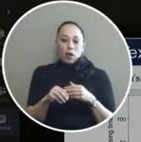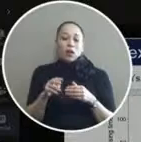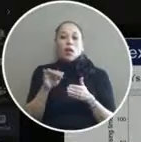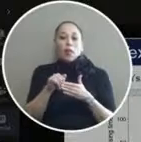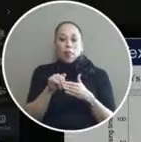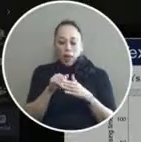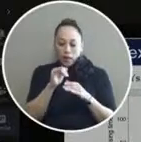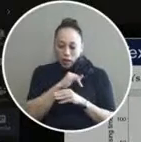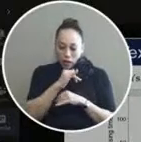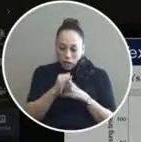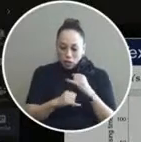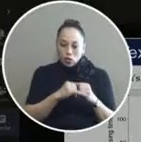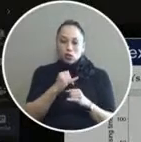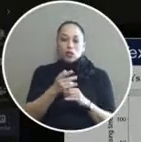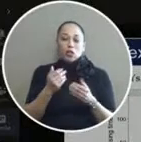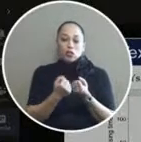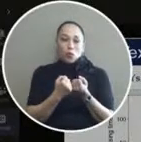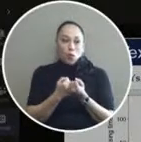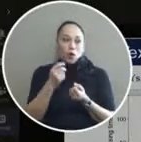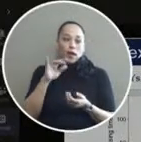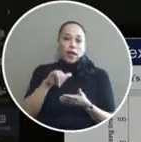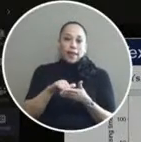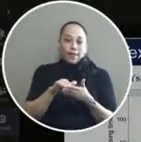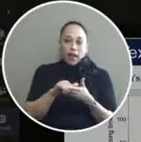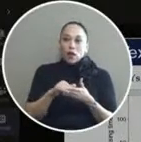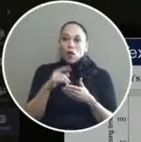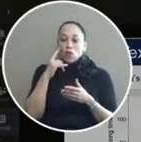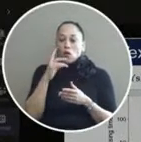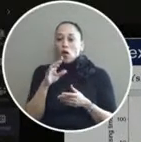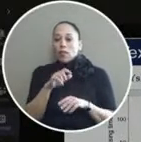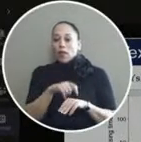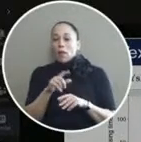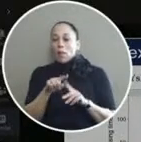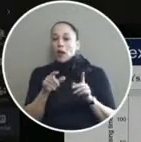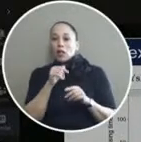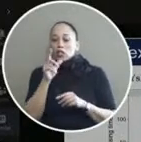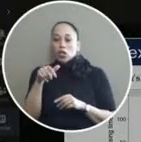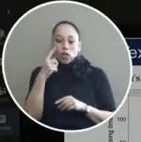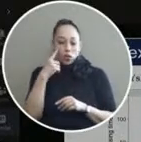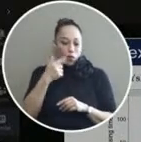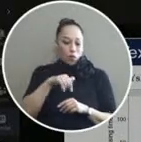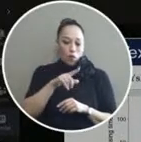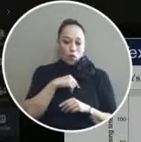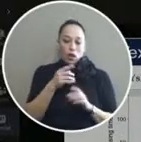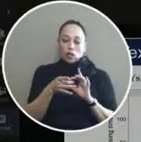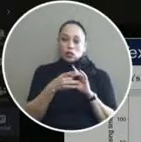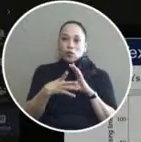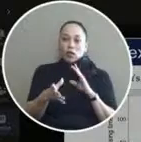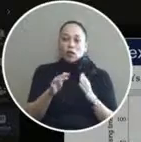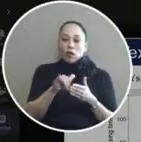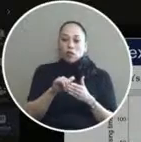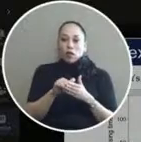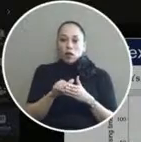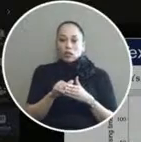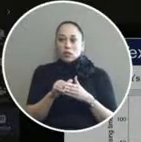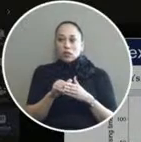the industry. We want to continue to support the supply chain, especially during these hard times. But if there's no need for us to provide the relief and those more